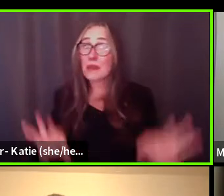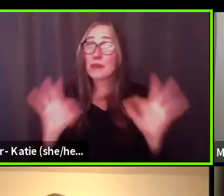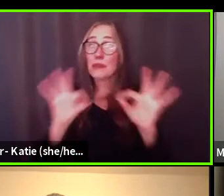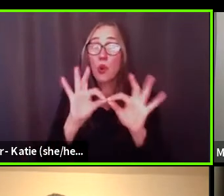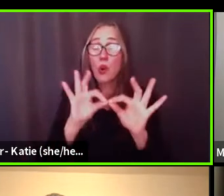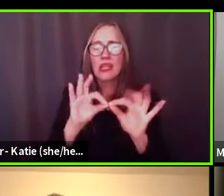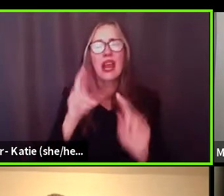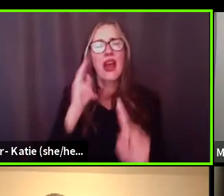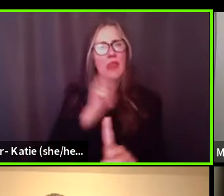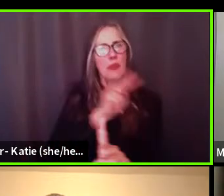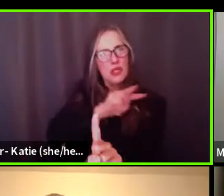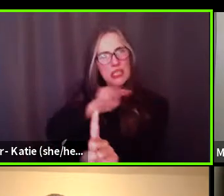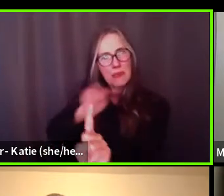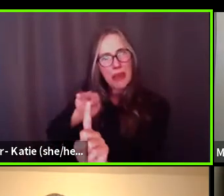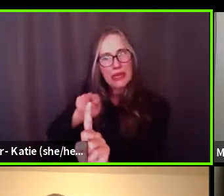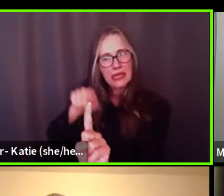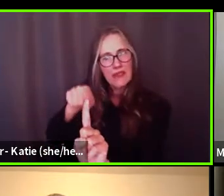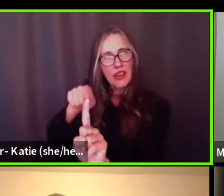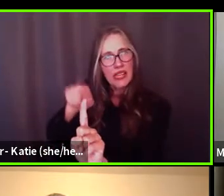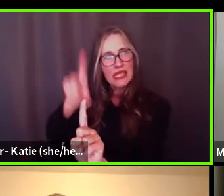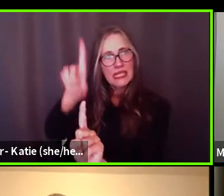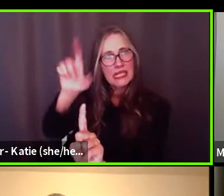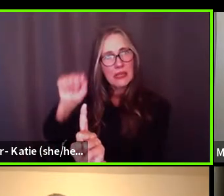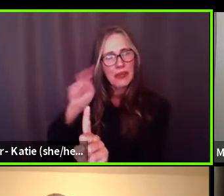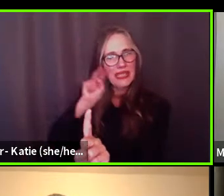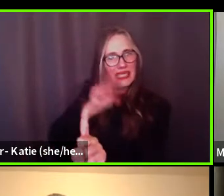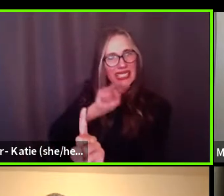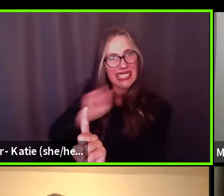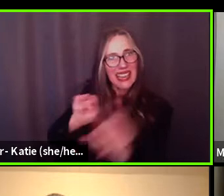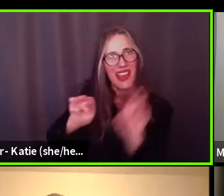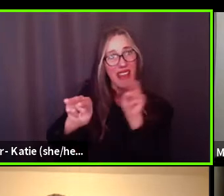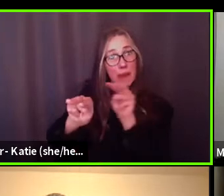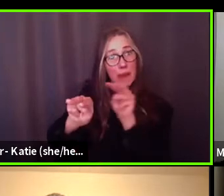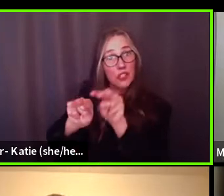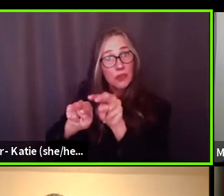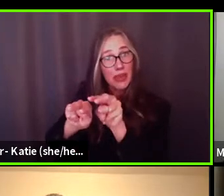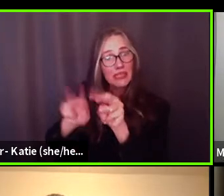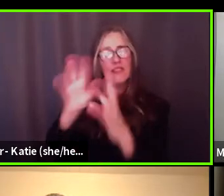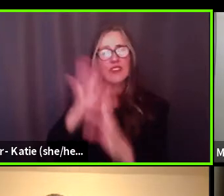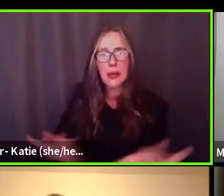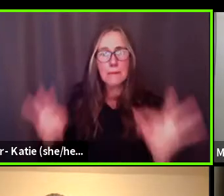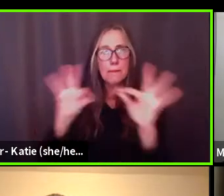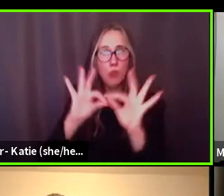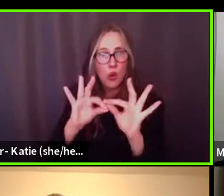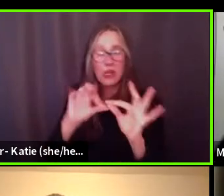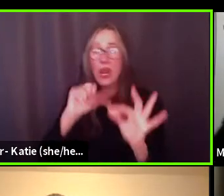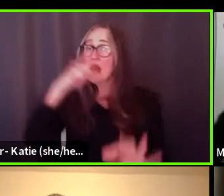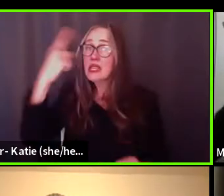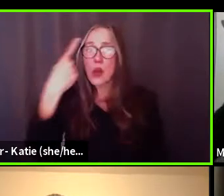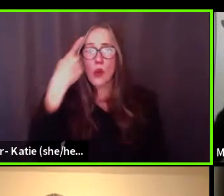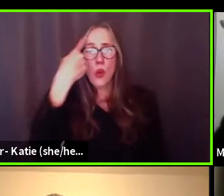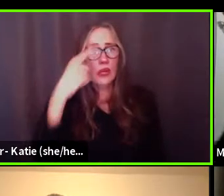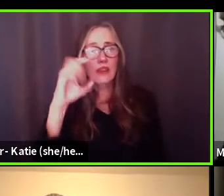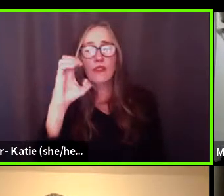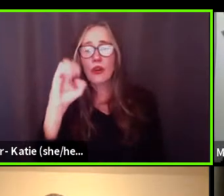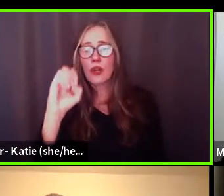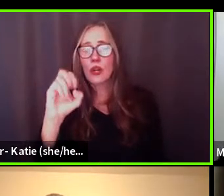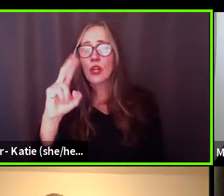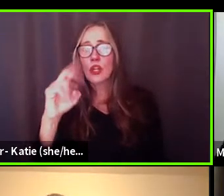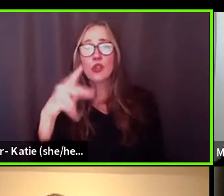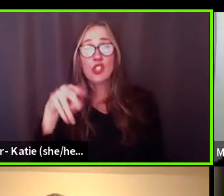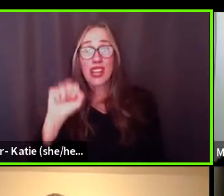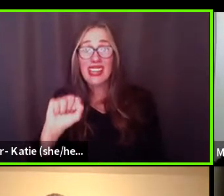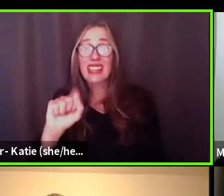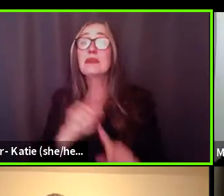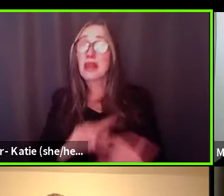and that has been shown not just in the history of eugenics but in the history of understanding racism and inequality in